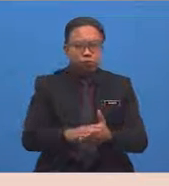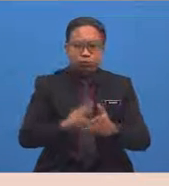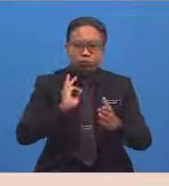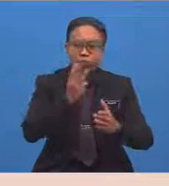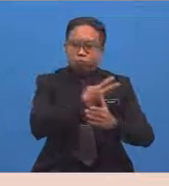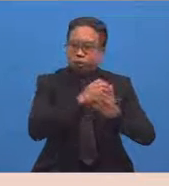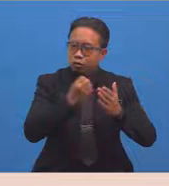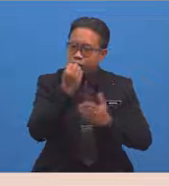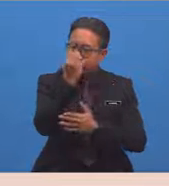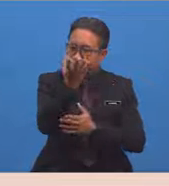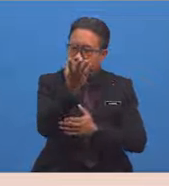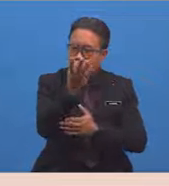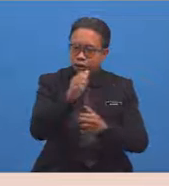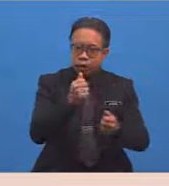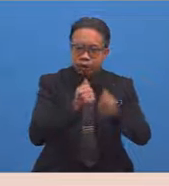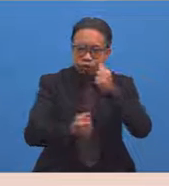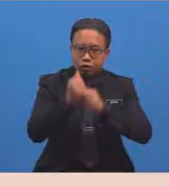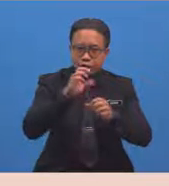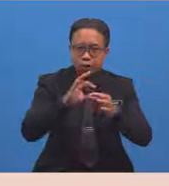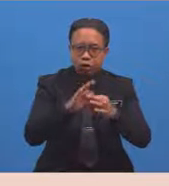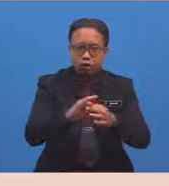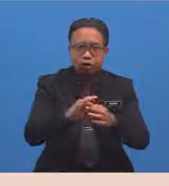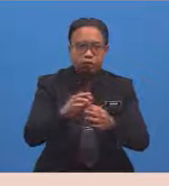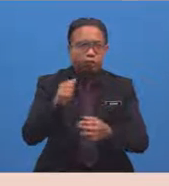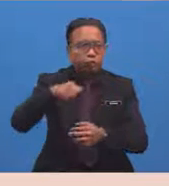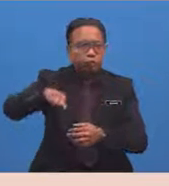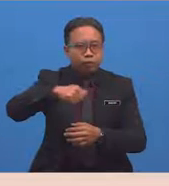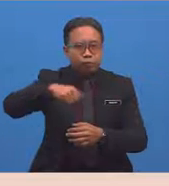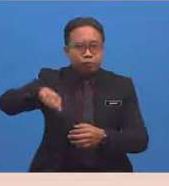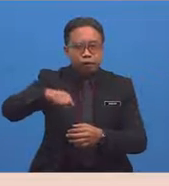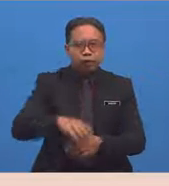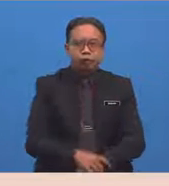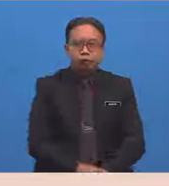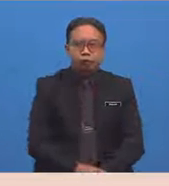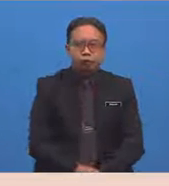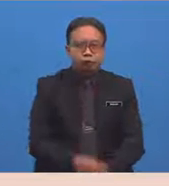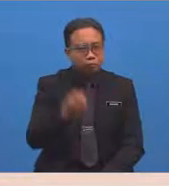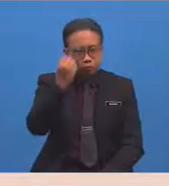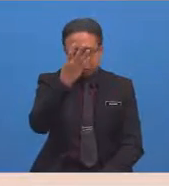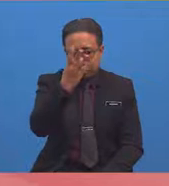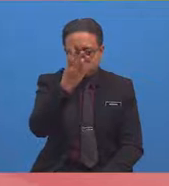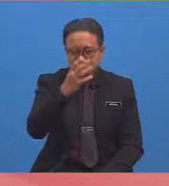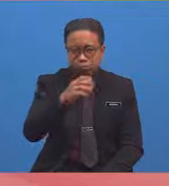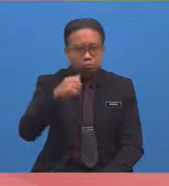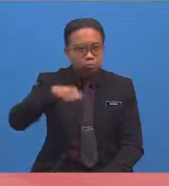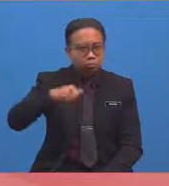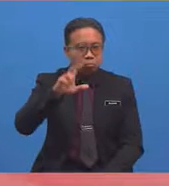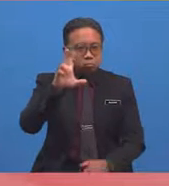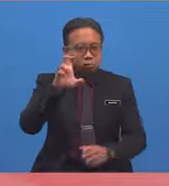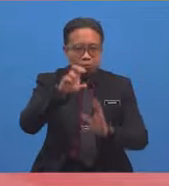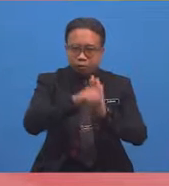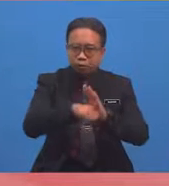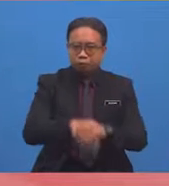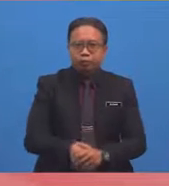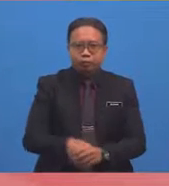the actions of the bell, just like the ones you have in your school, the ones that rings every 30 minutes. So, boys